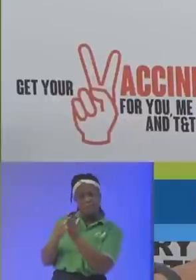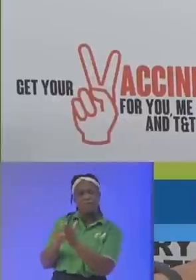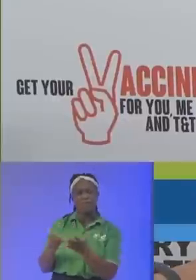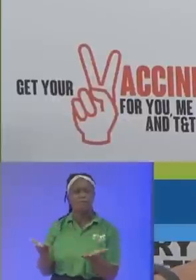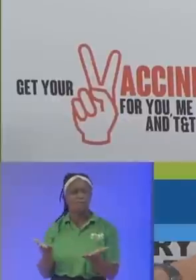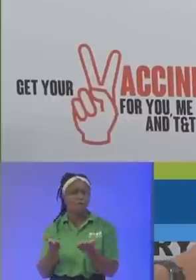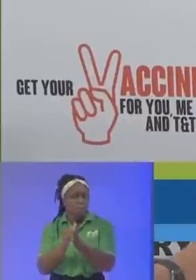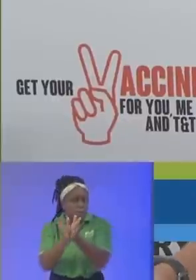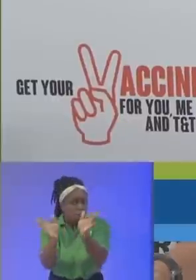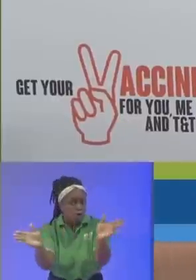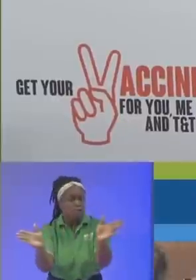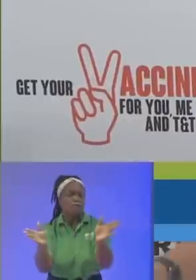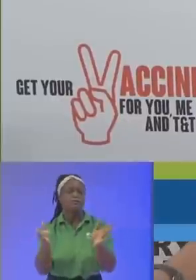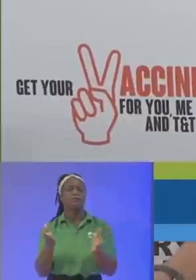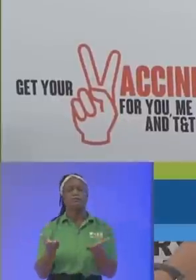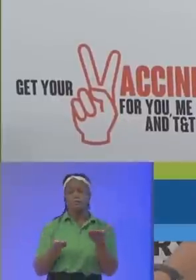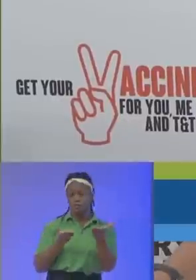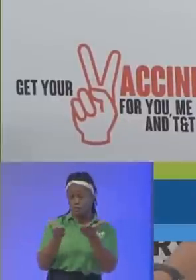clarity on it. Thank you.